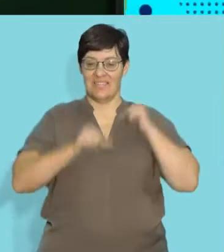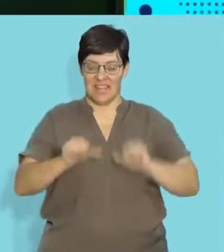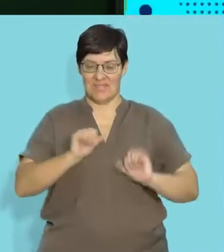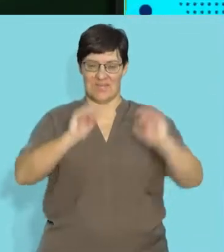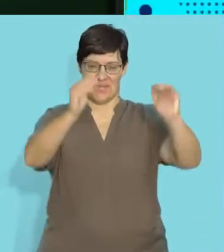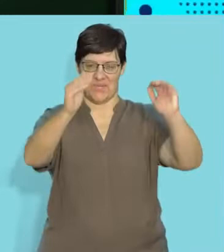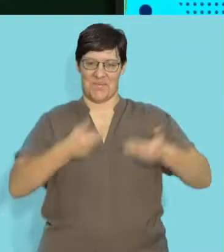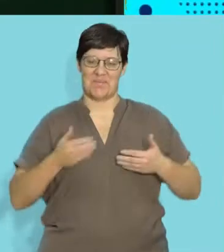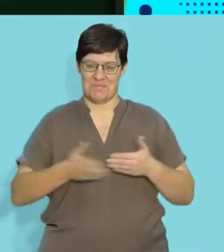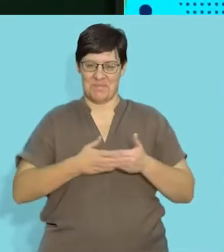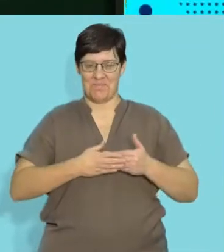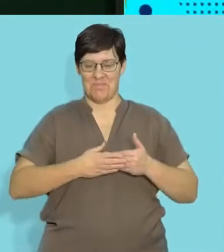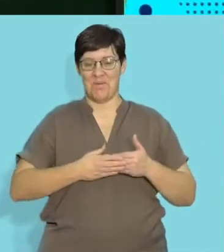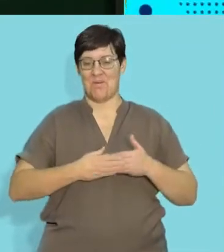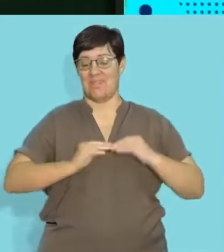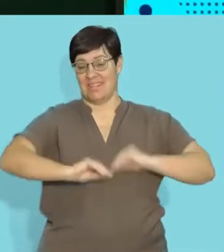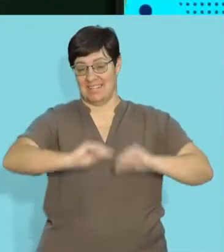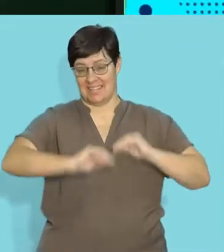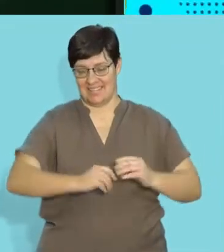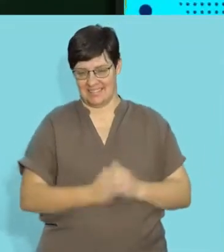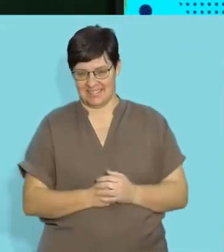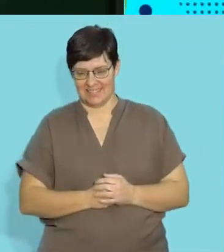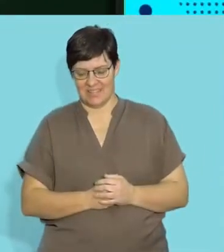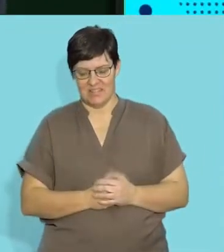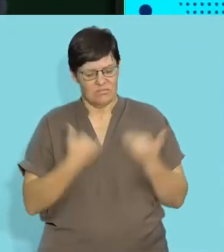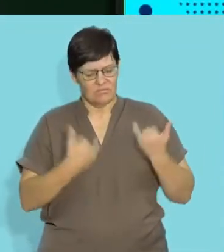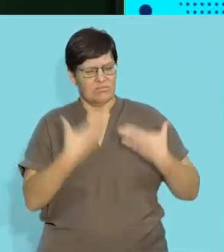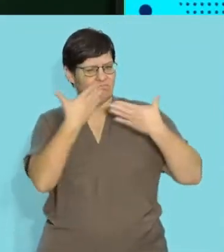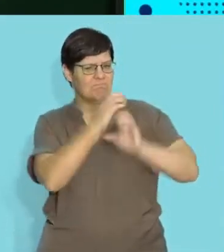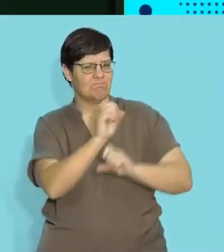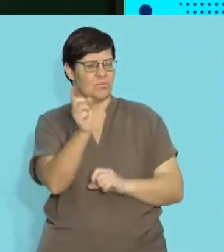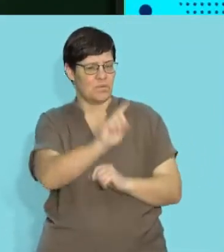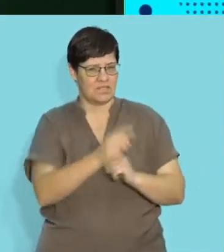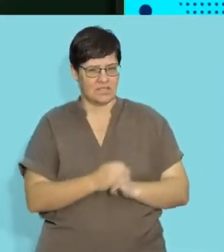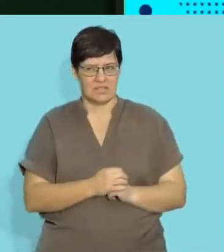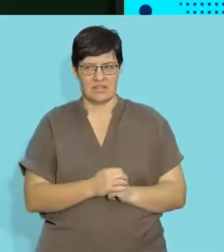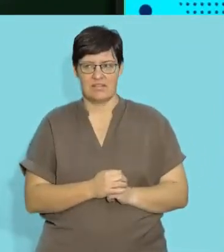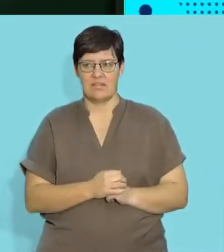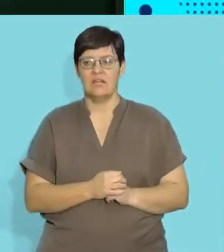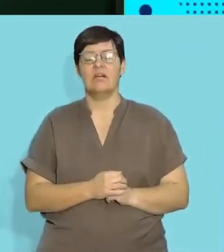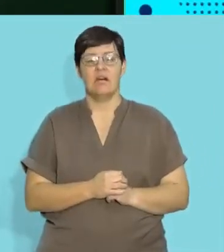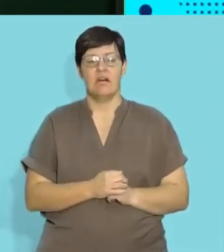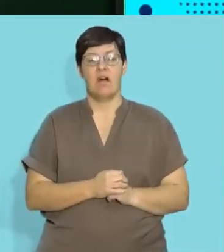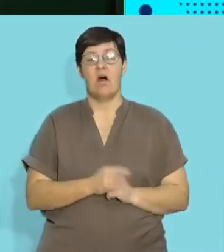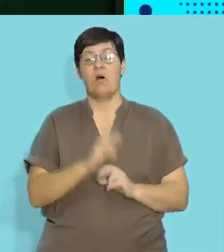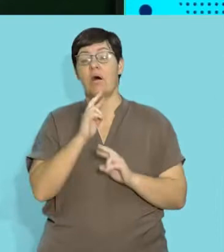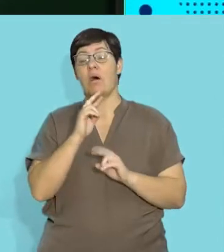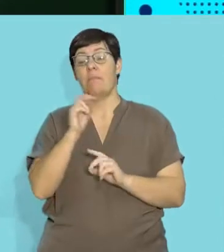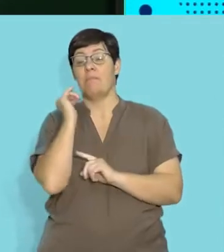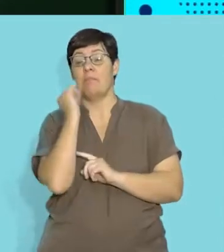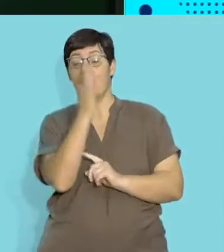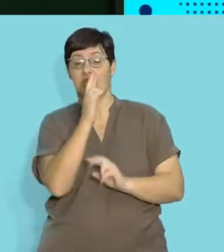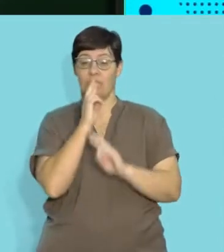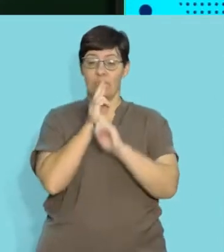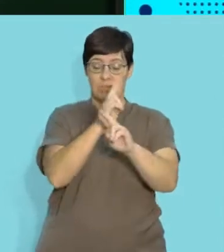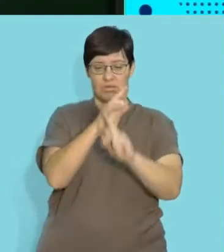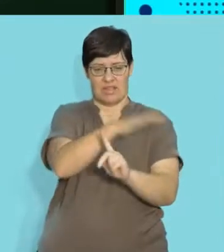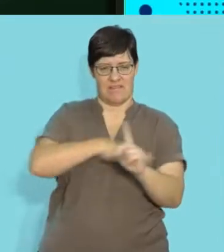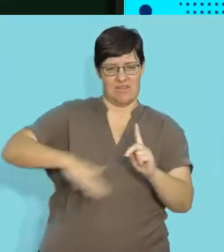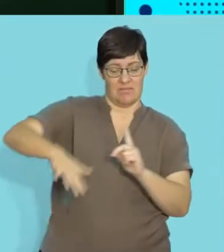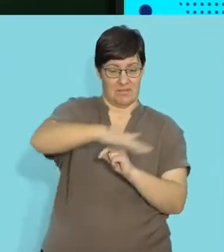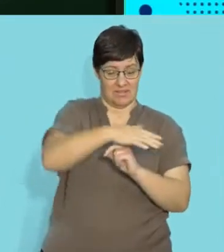Welcome life science learners to another installment. In our lesson today, we're going to be focusing on response of plants to the